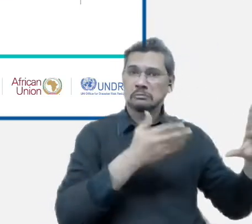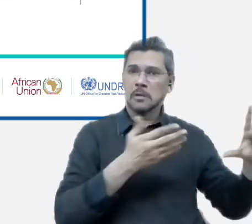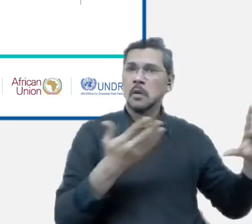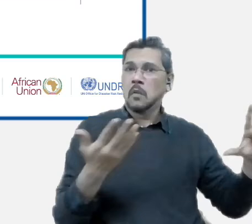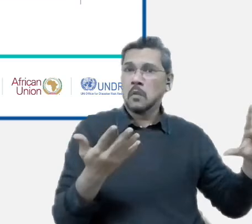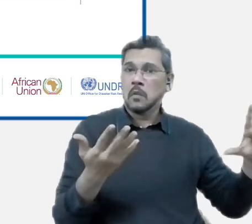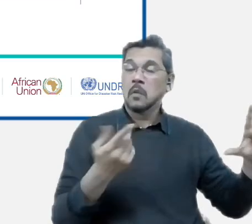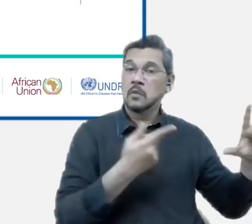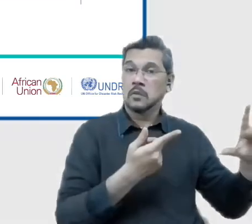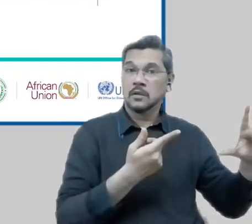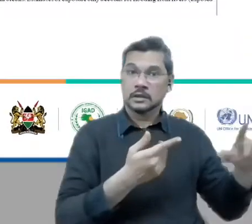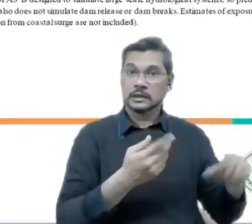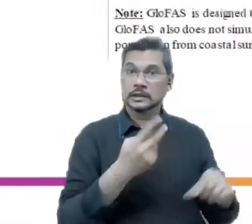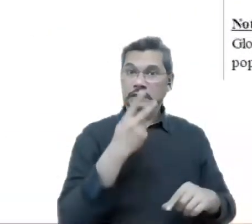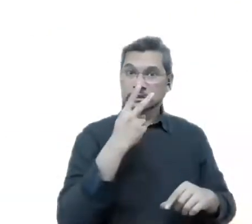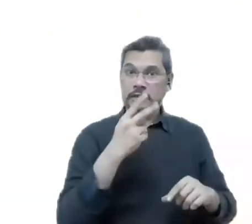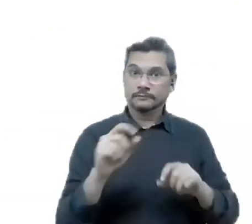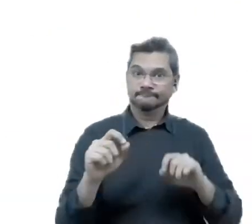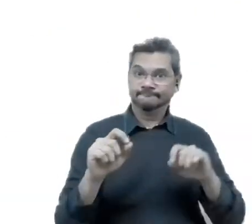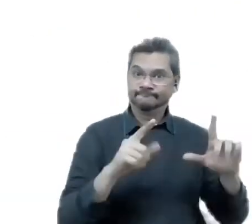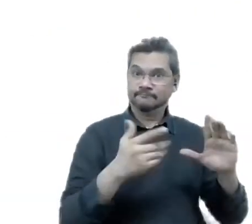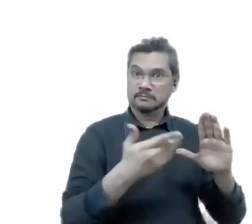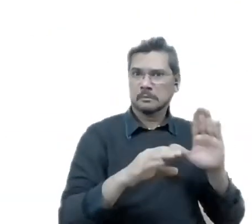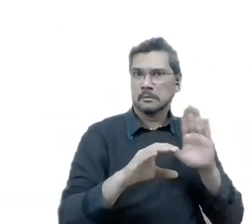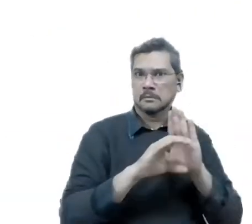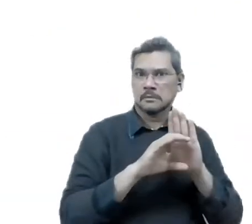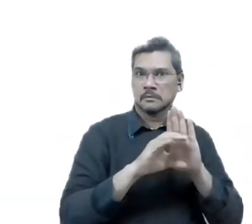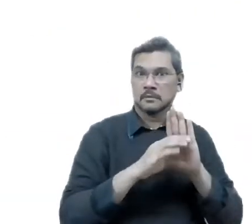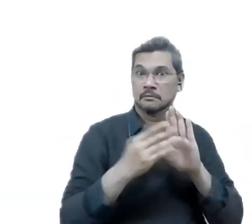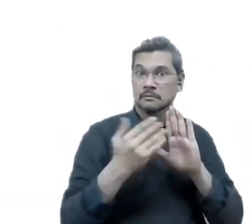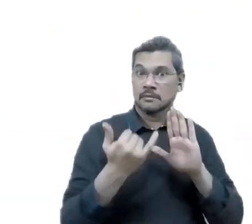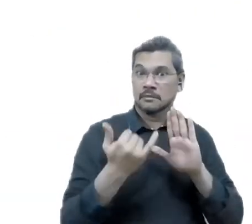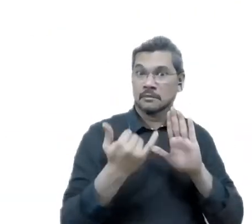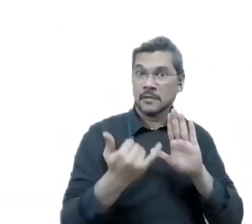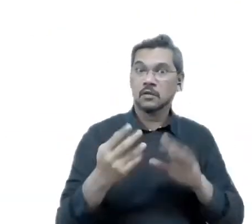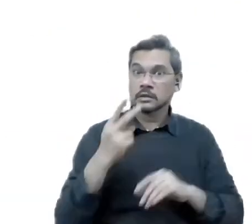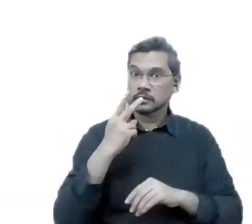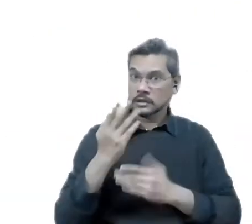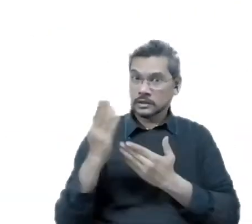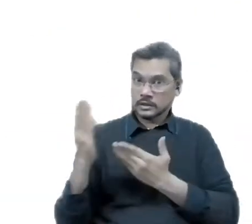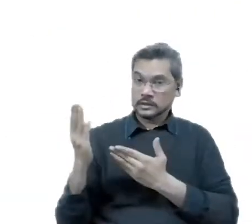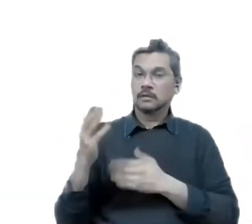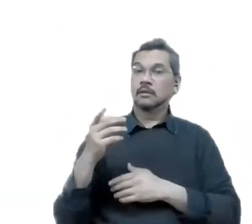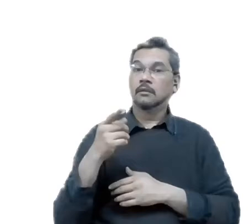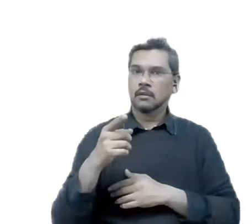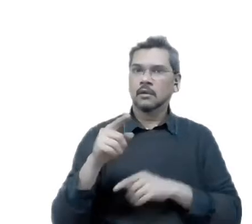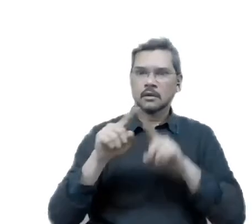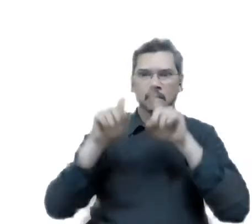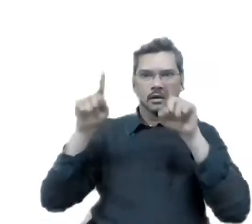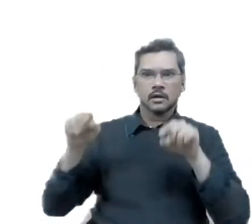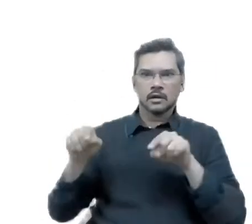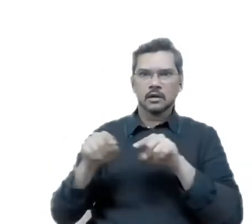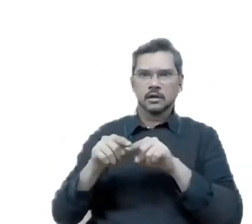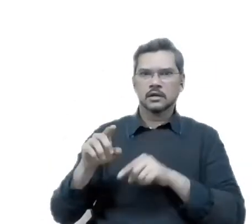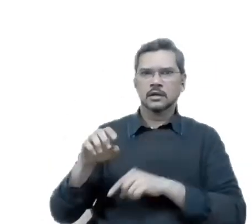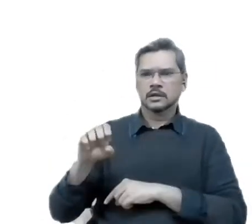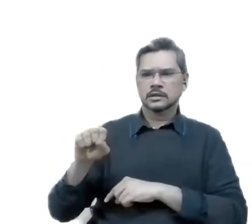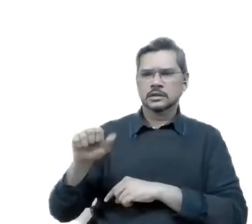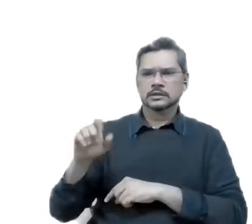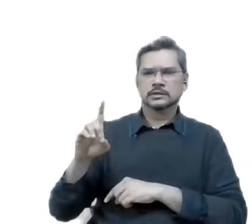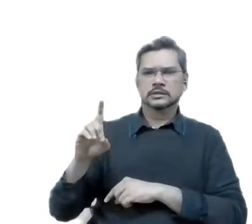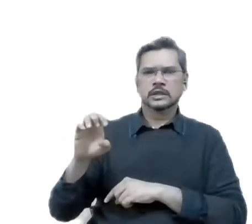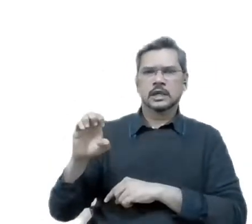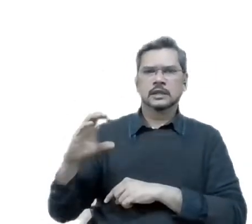you have the type of forecasting that's produced through SARCOF, which is the SADC regional meteorological forecast for